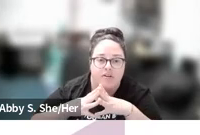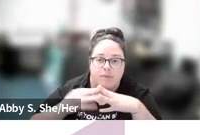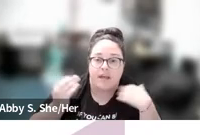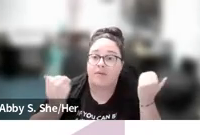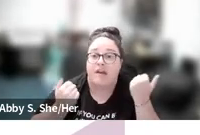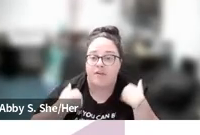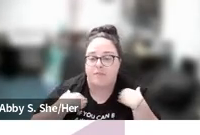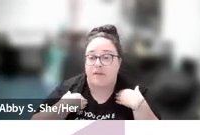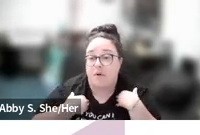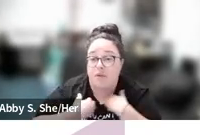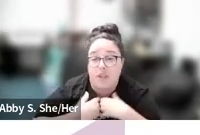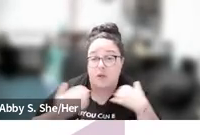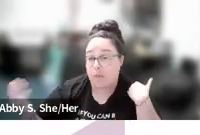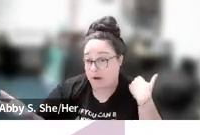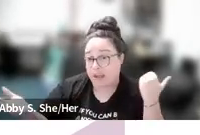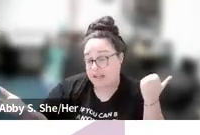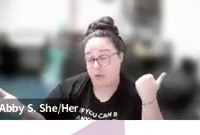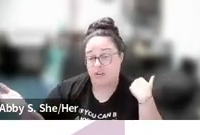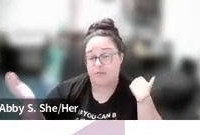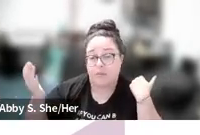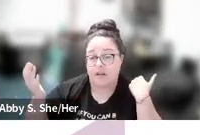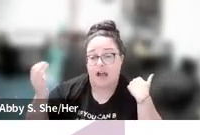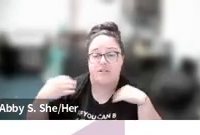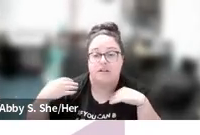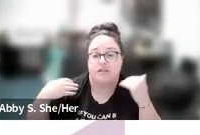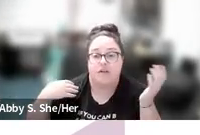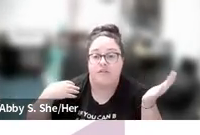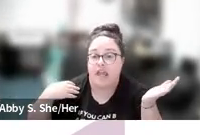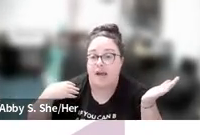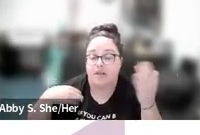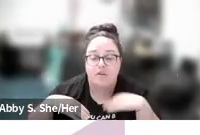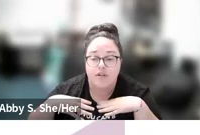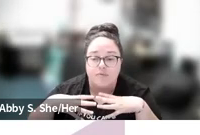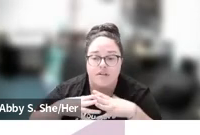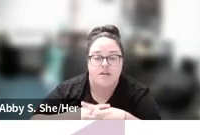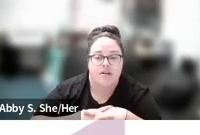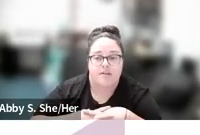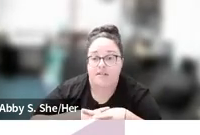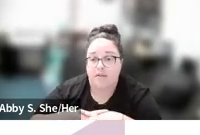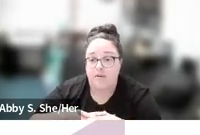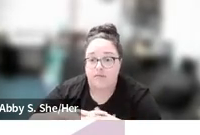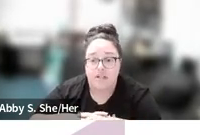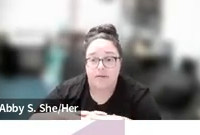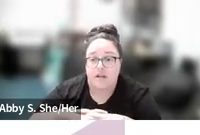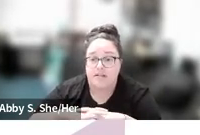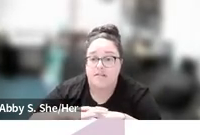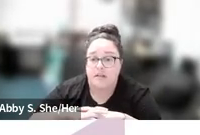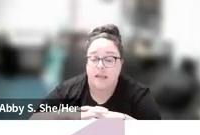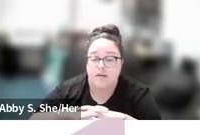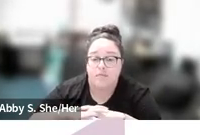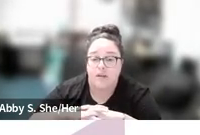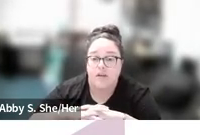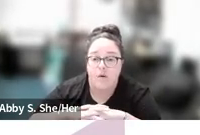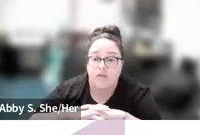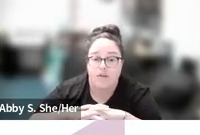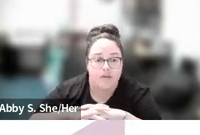cool, but you're like, but I don't have that for my phone, you might, or there might be an option of an app that you can use. So that's something you can reach out to us